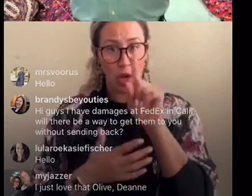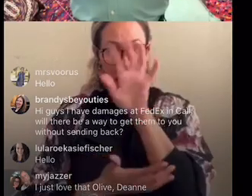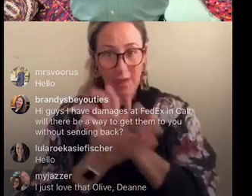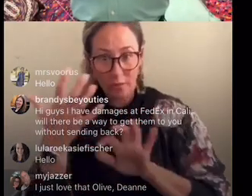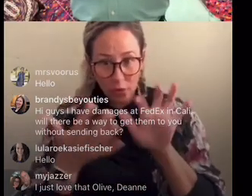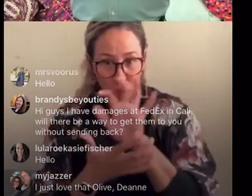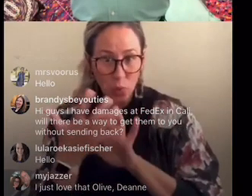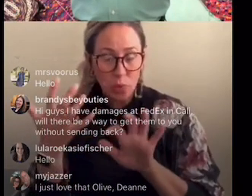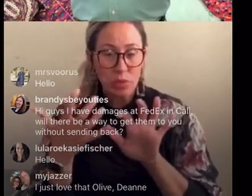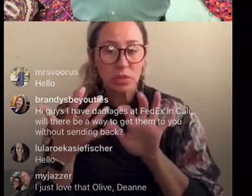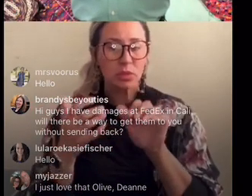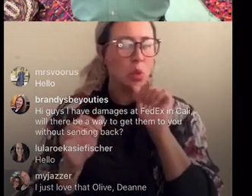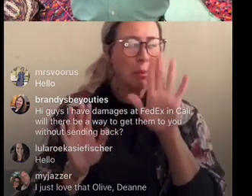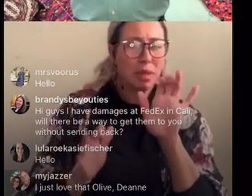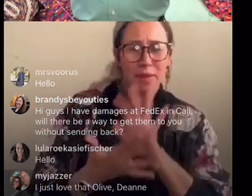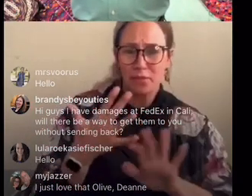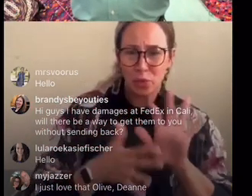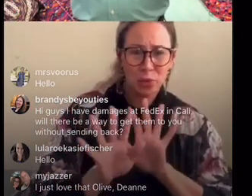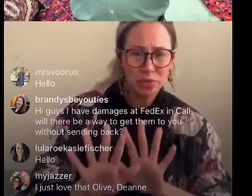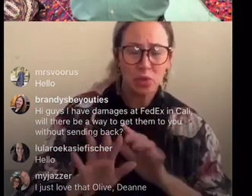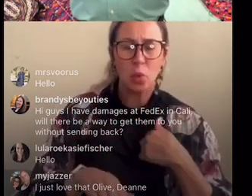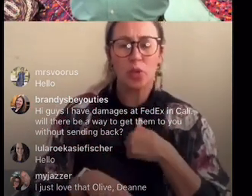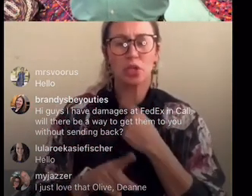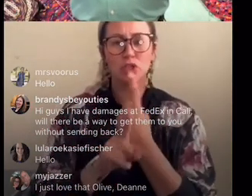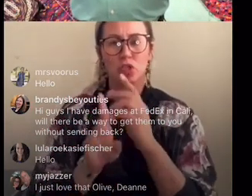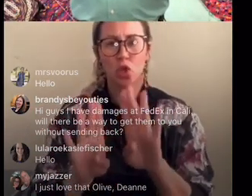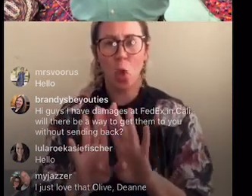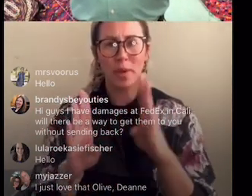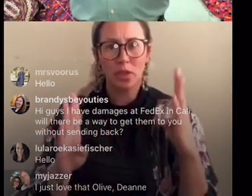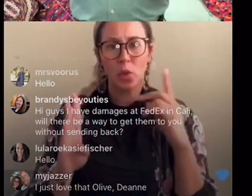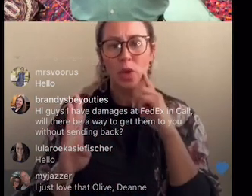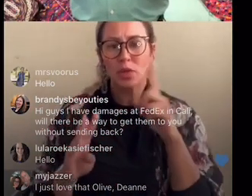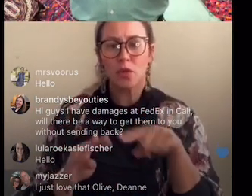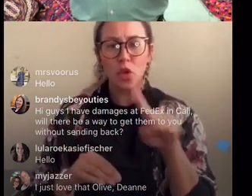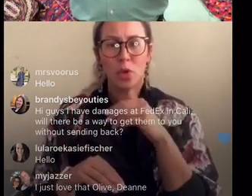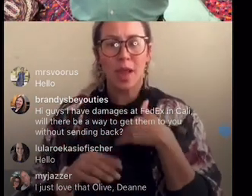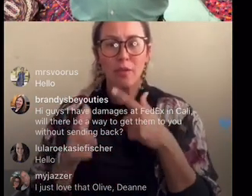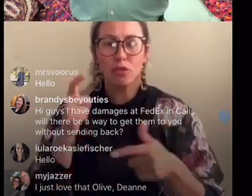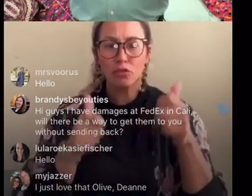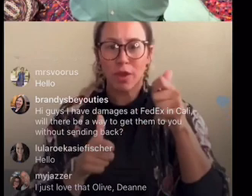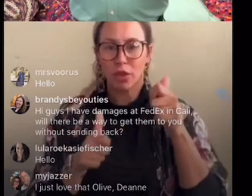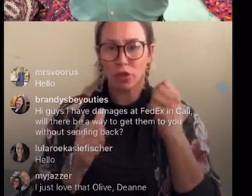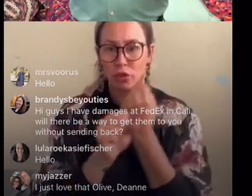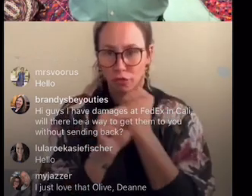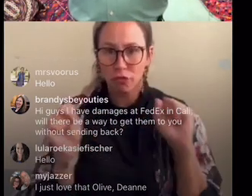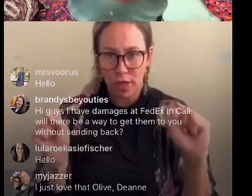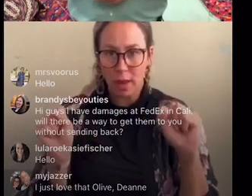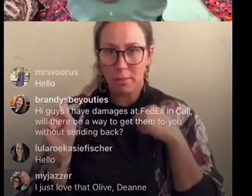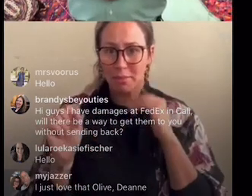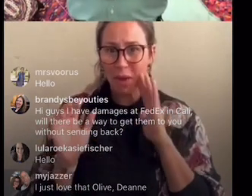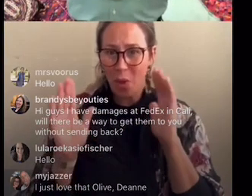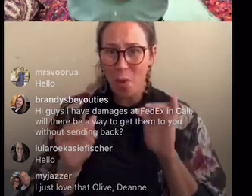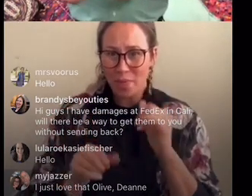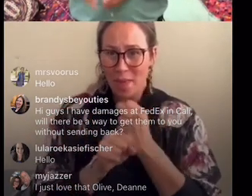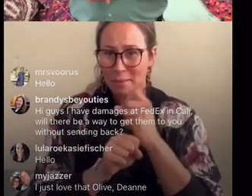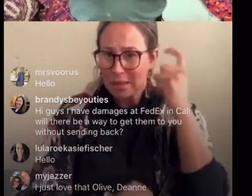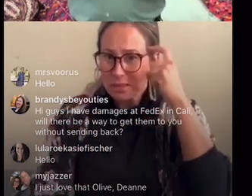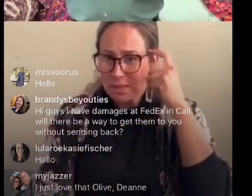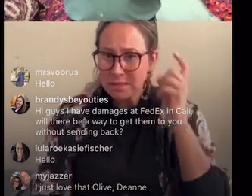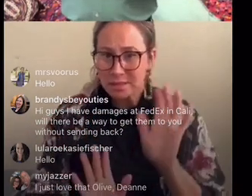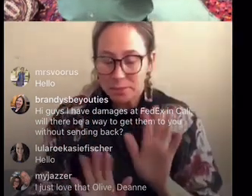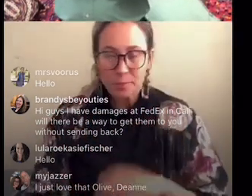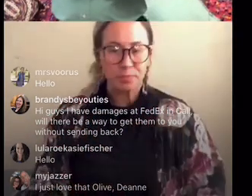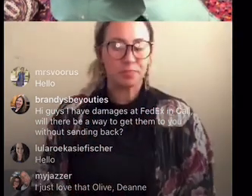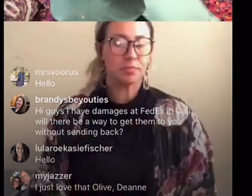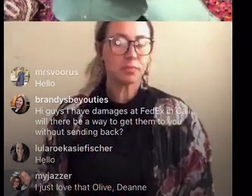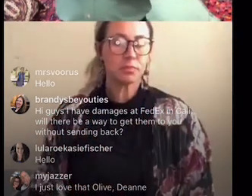confused. We're just opening the doors for you to have greater freedom. I hope that makes sense. So, all right,